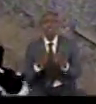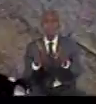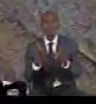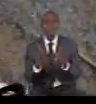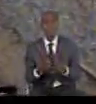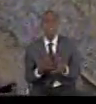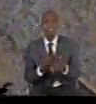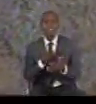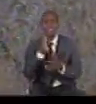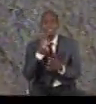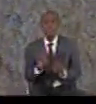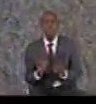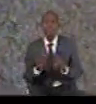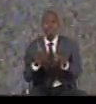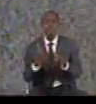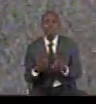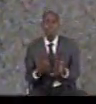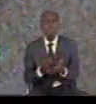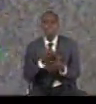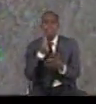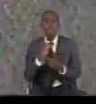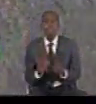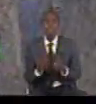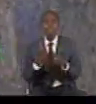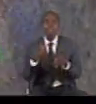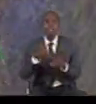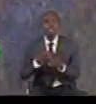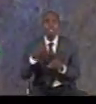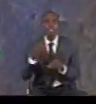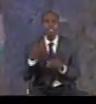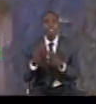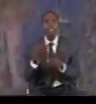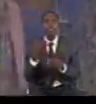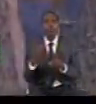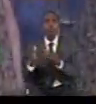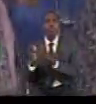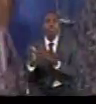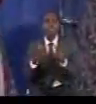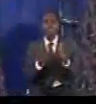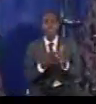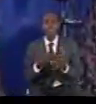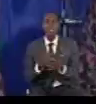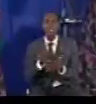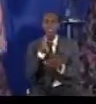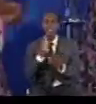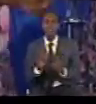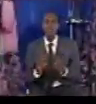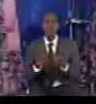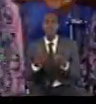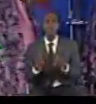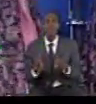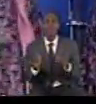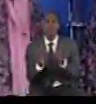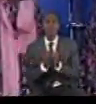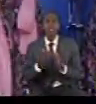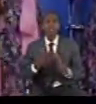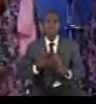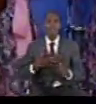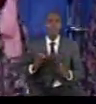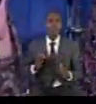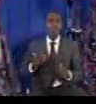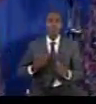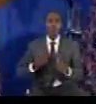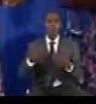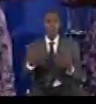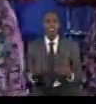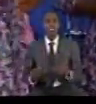It is well. It is well. It is well. It is well in the name of Jesus. It is well. With my